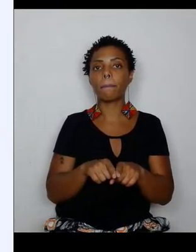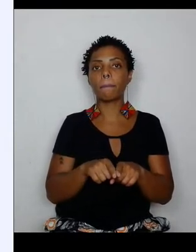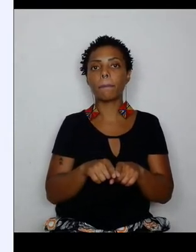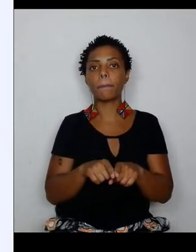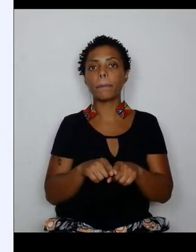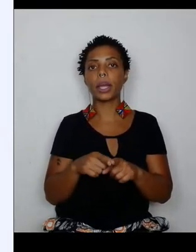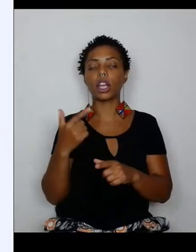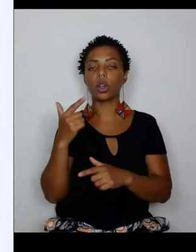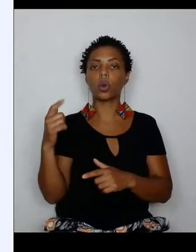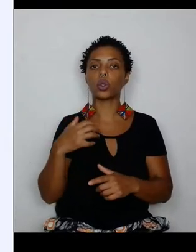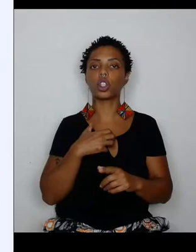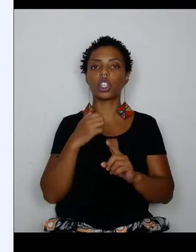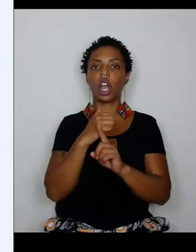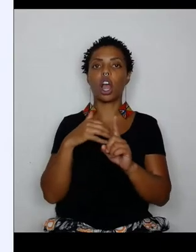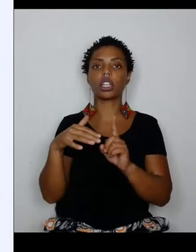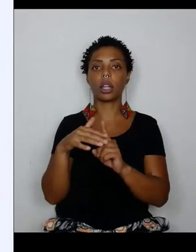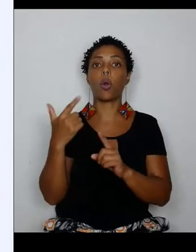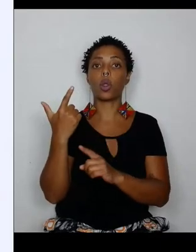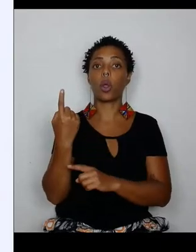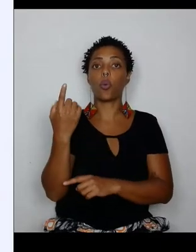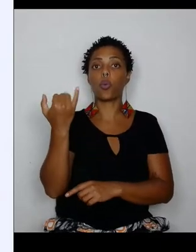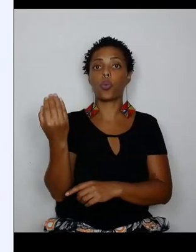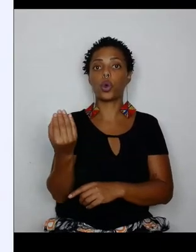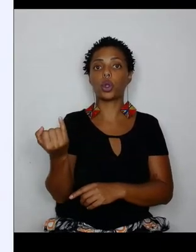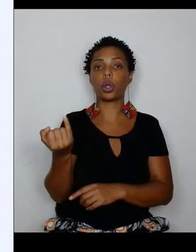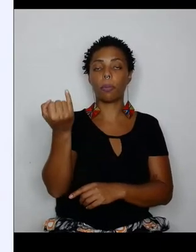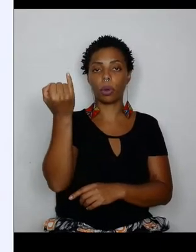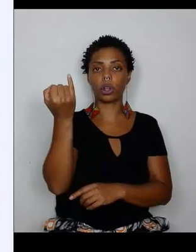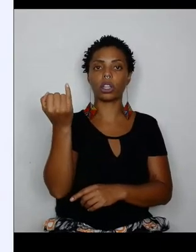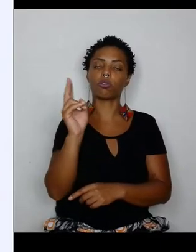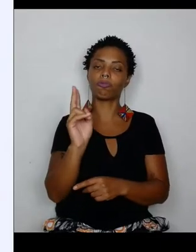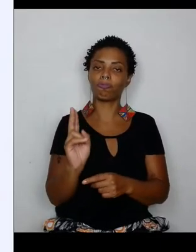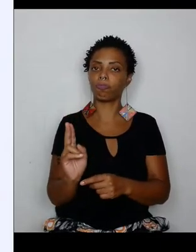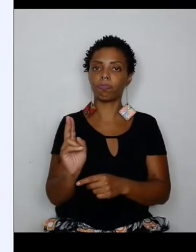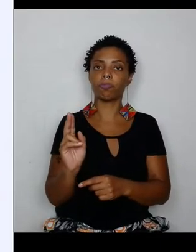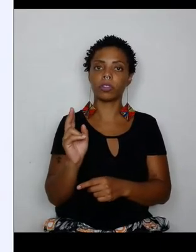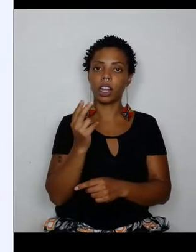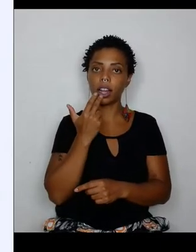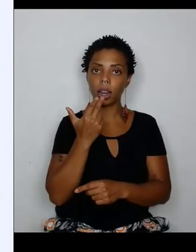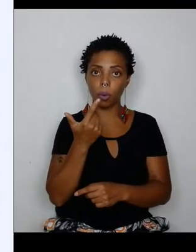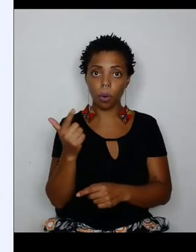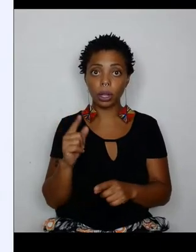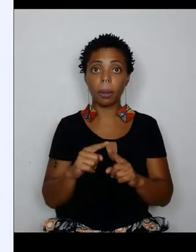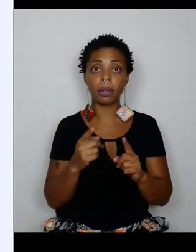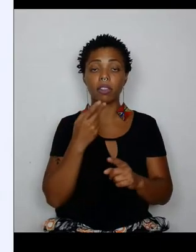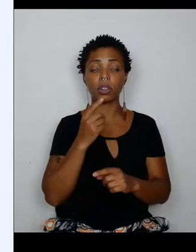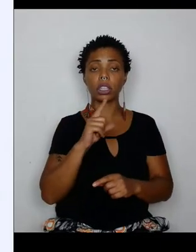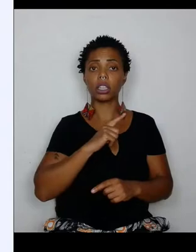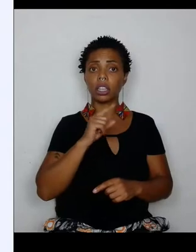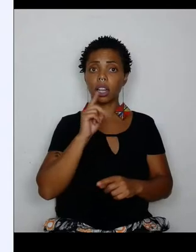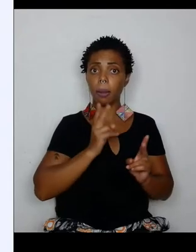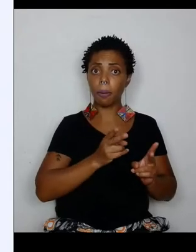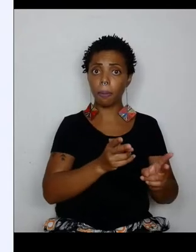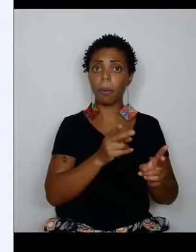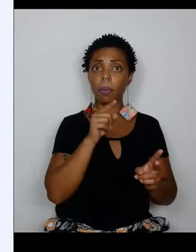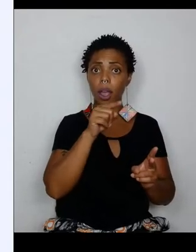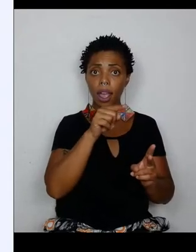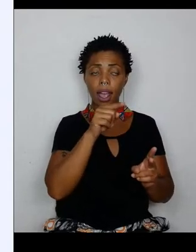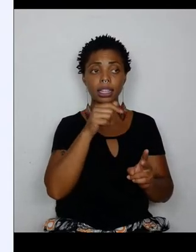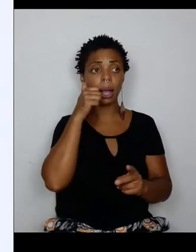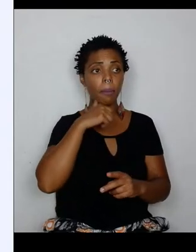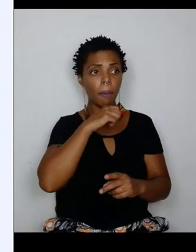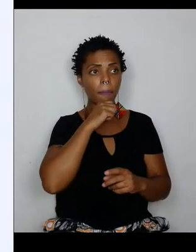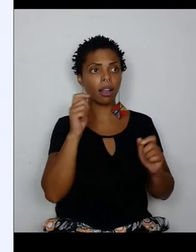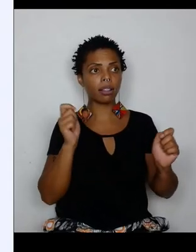matriarchy and an ancient mother right as the source of all human society gauguin's quest for an authentic